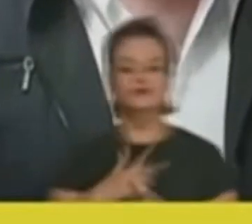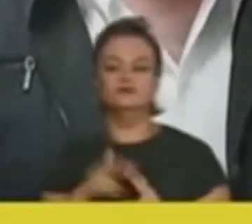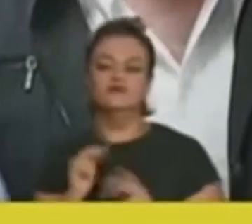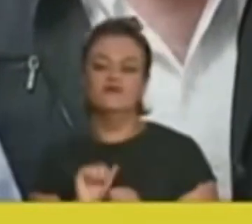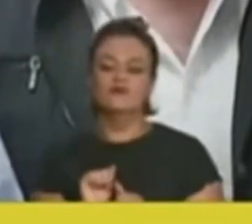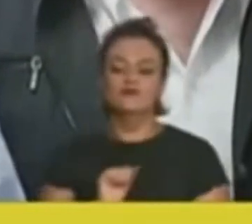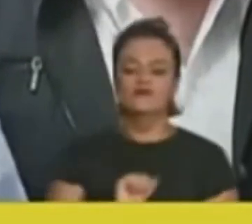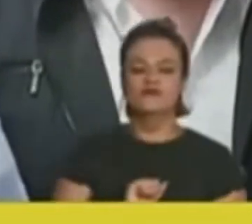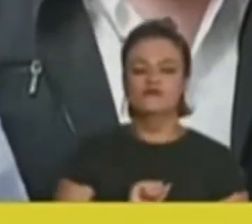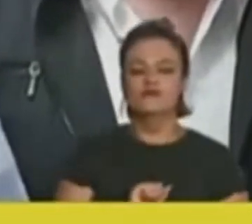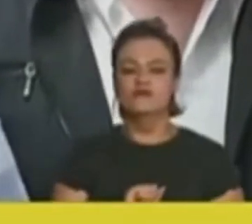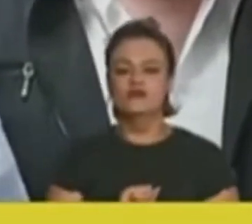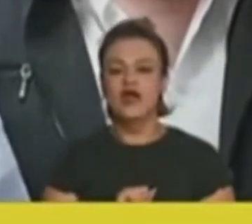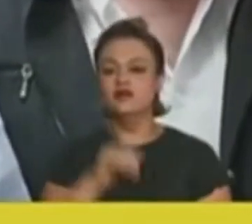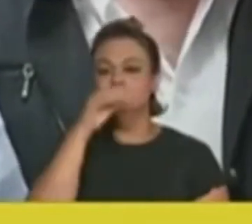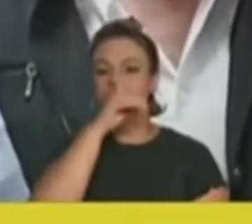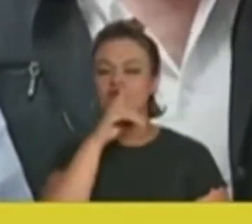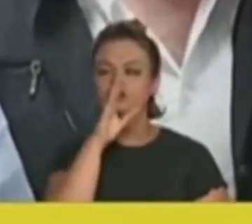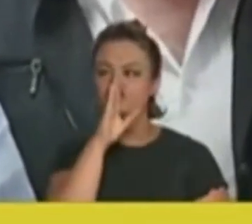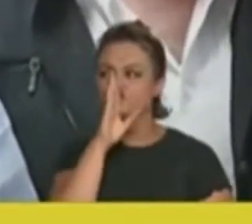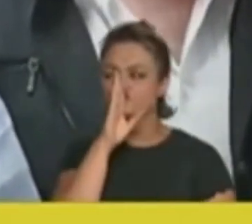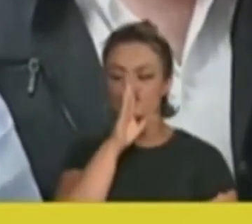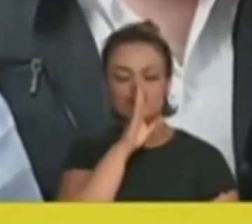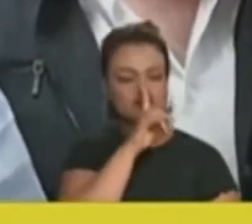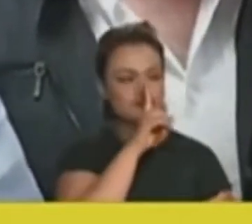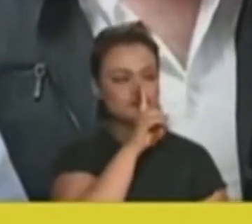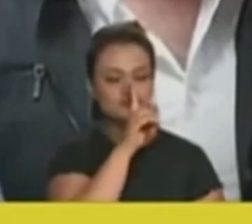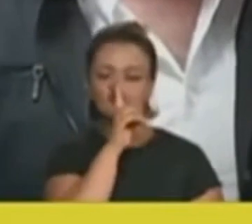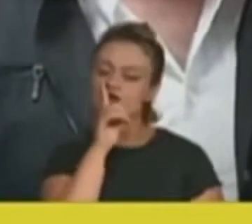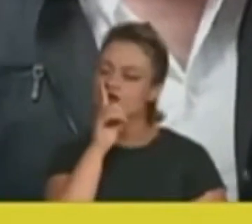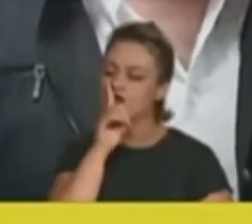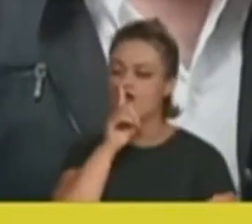Today, on Sunday, when people were coming back to their houses,